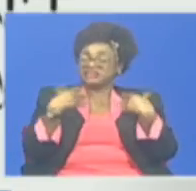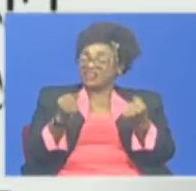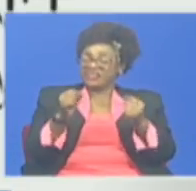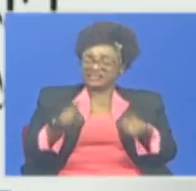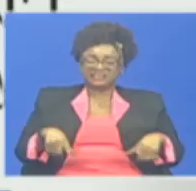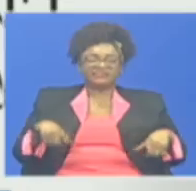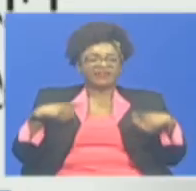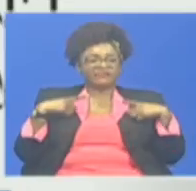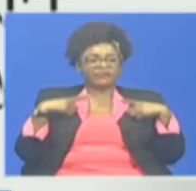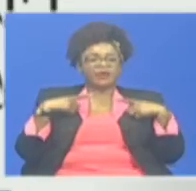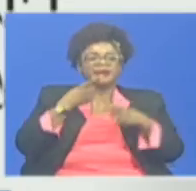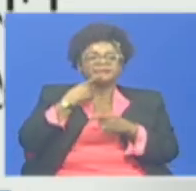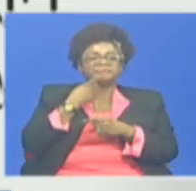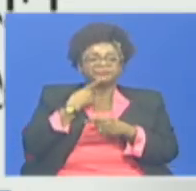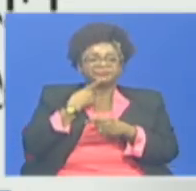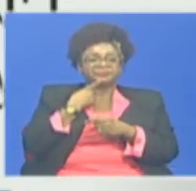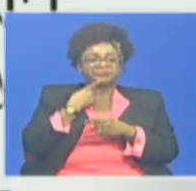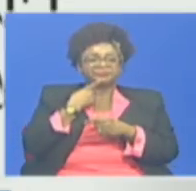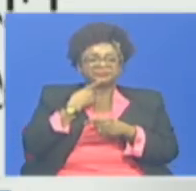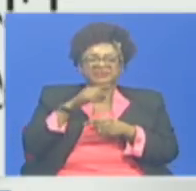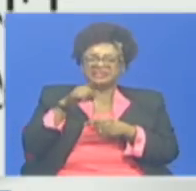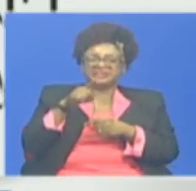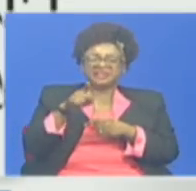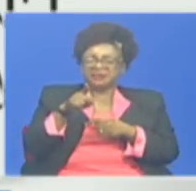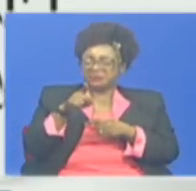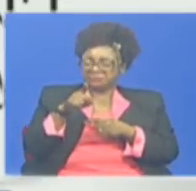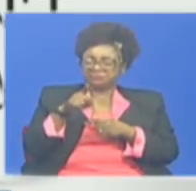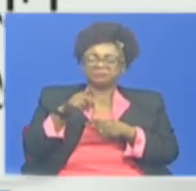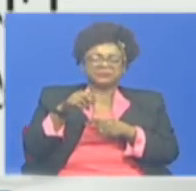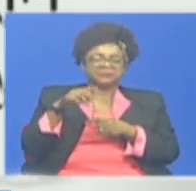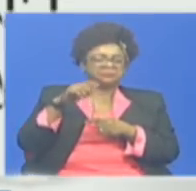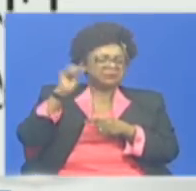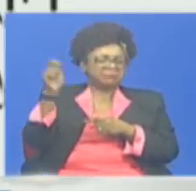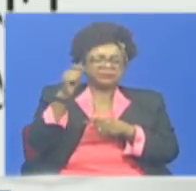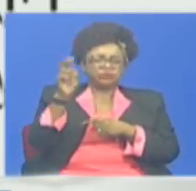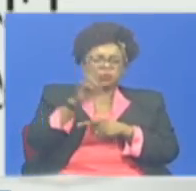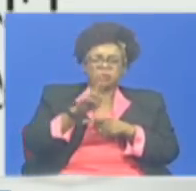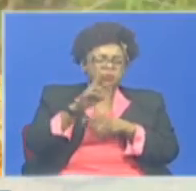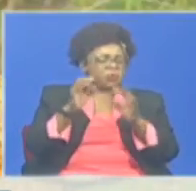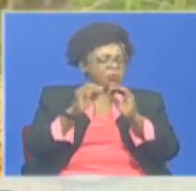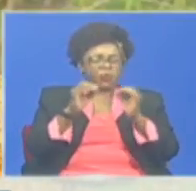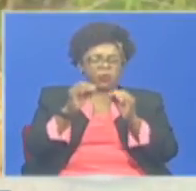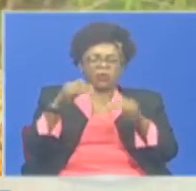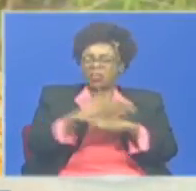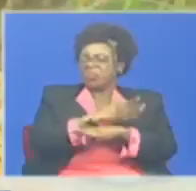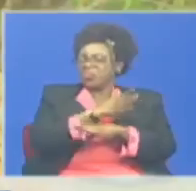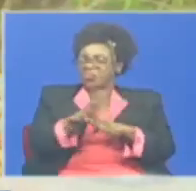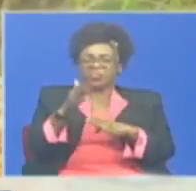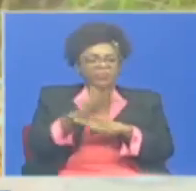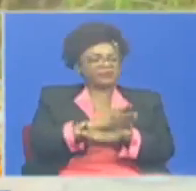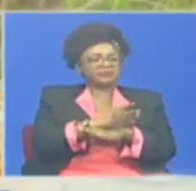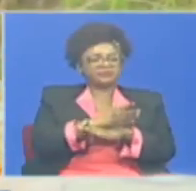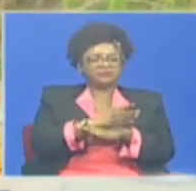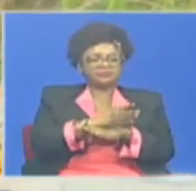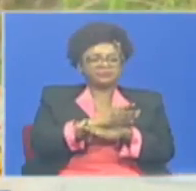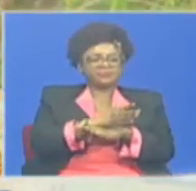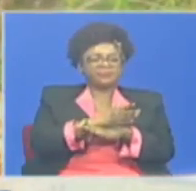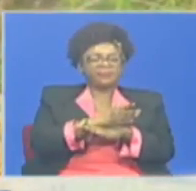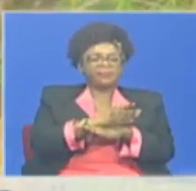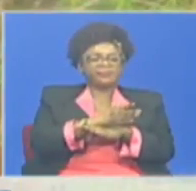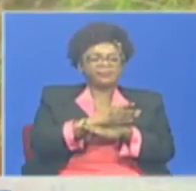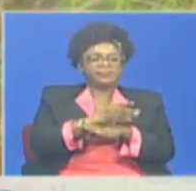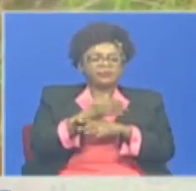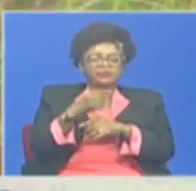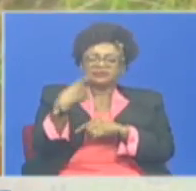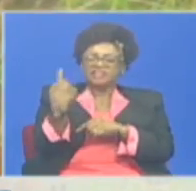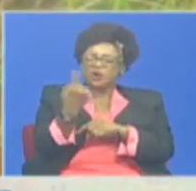quips, and I quote, "They aren't President Uhuru's men, they are crooks." The only time he seems to come out is when the